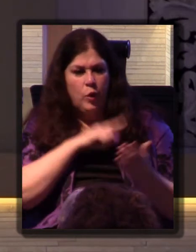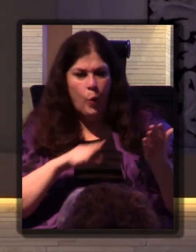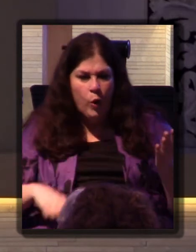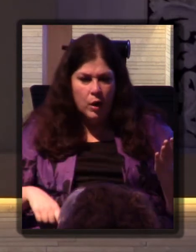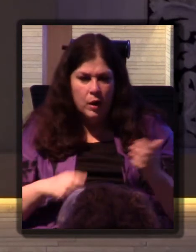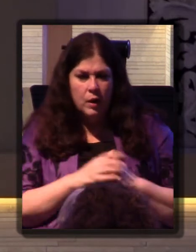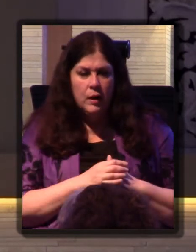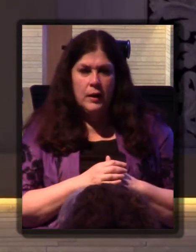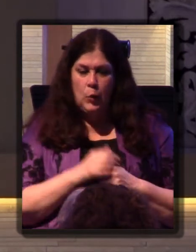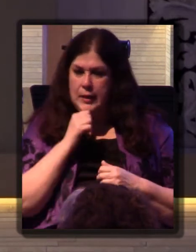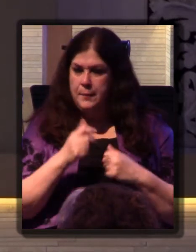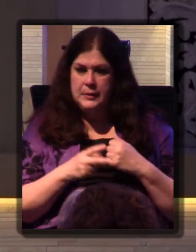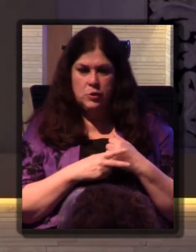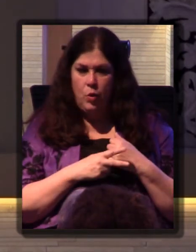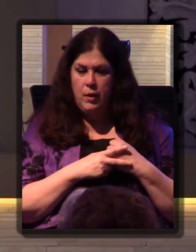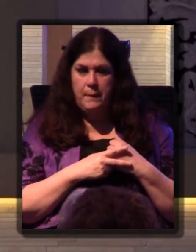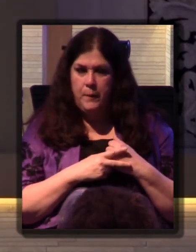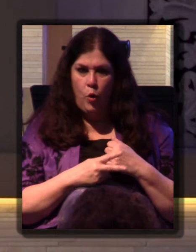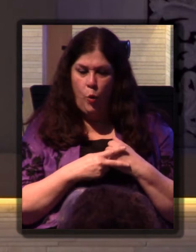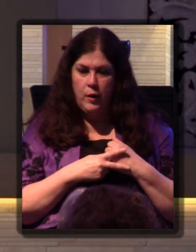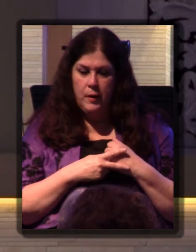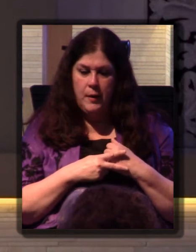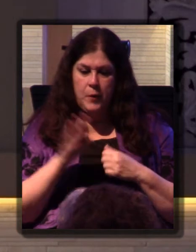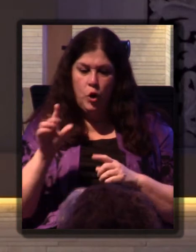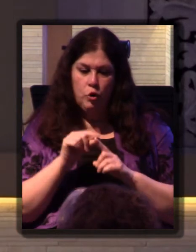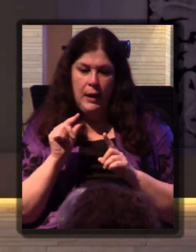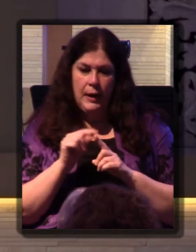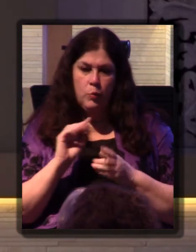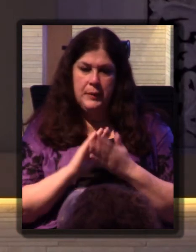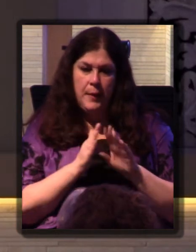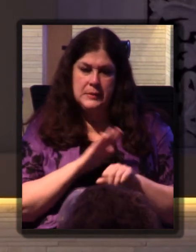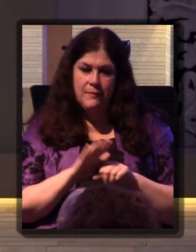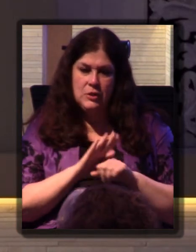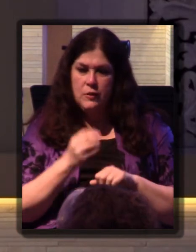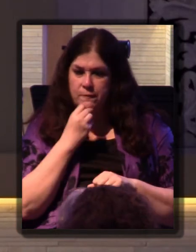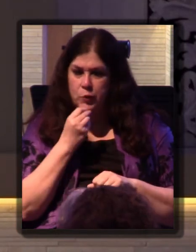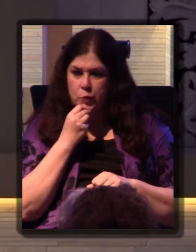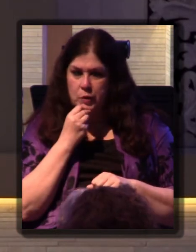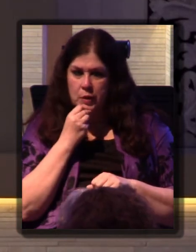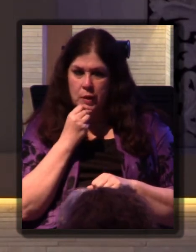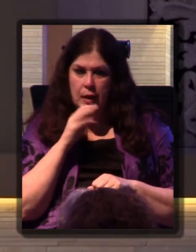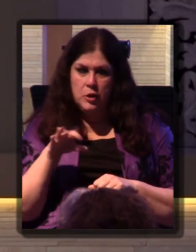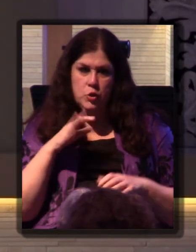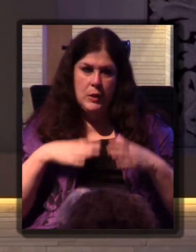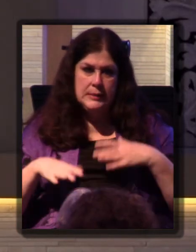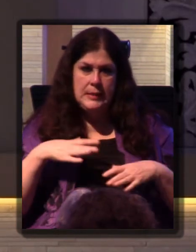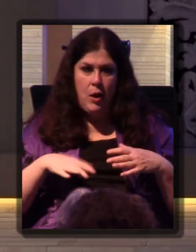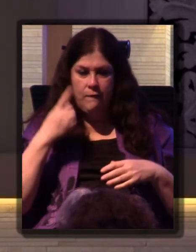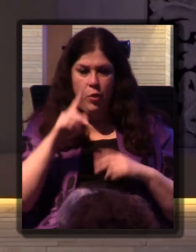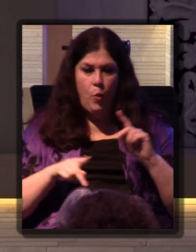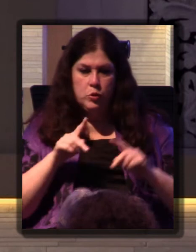to the Lord. It will not be stored up or hoarded, but her grain will become sufficient food and choice